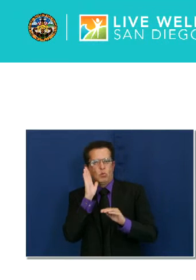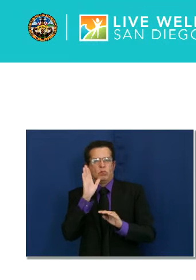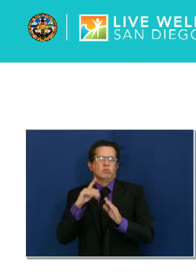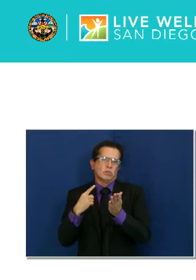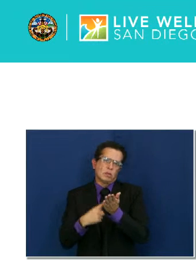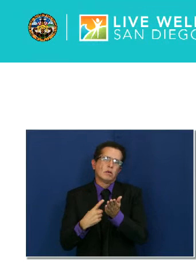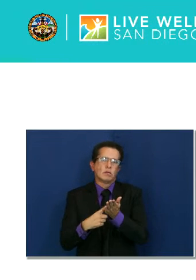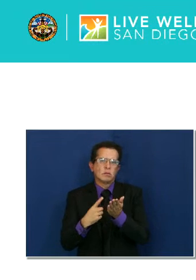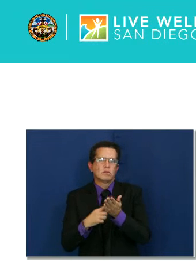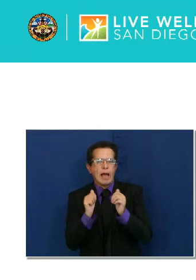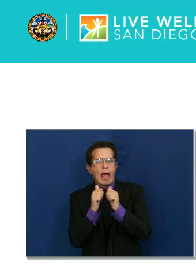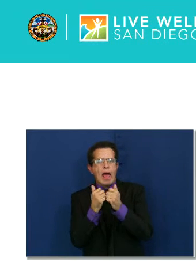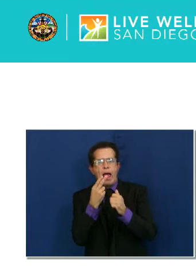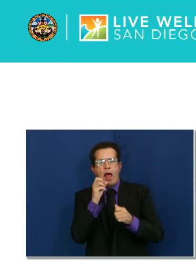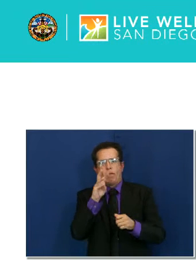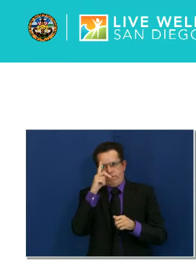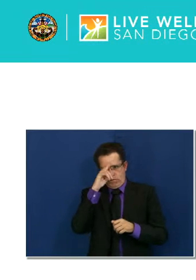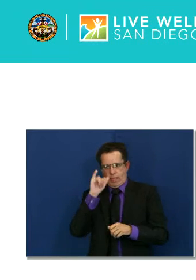vaccine committee,